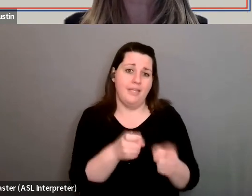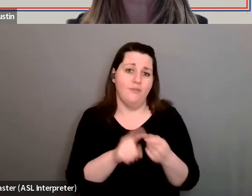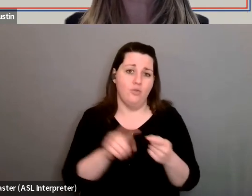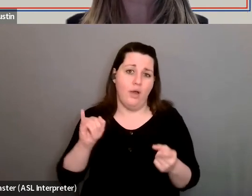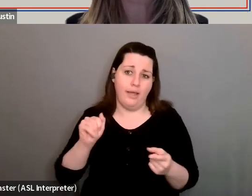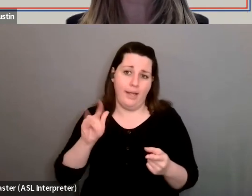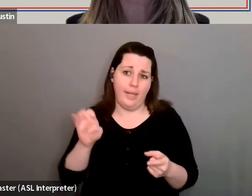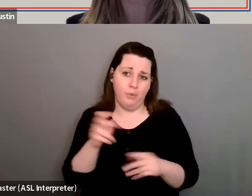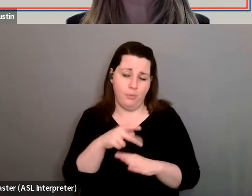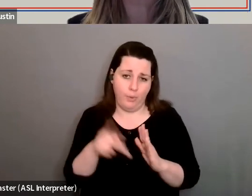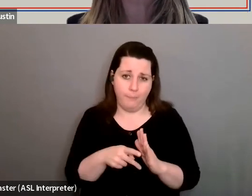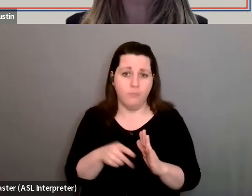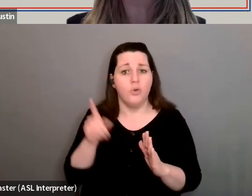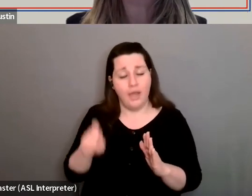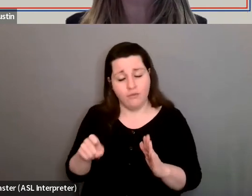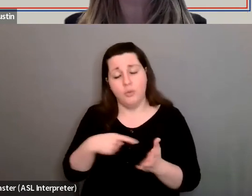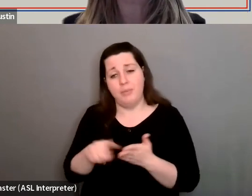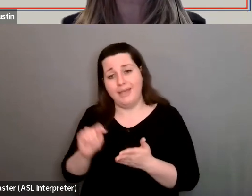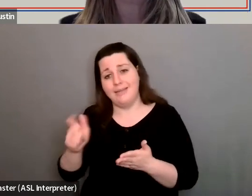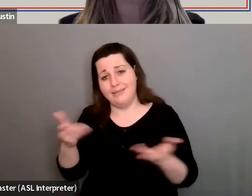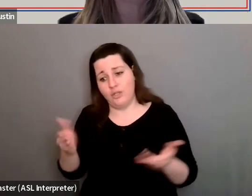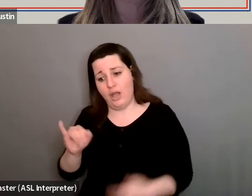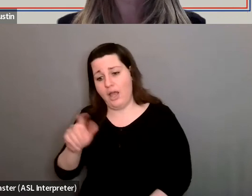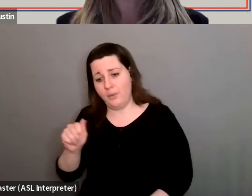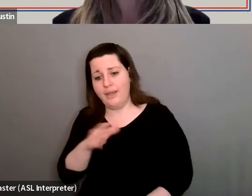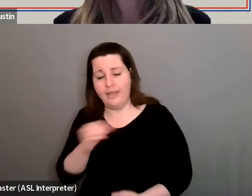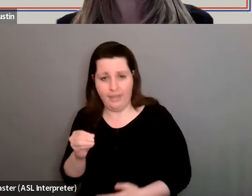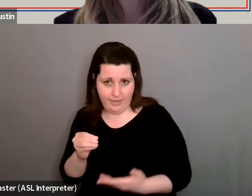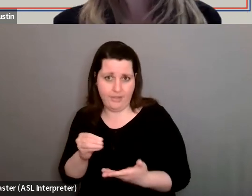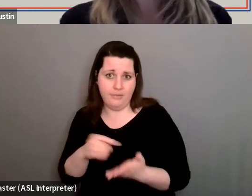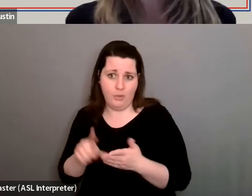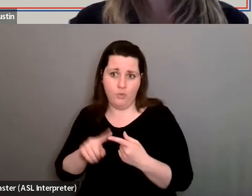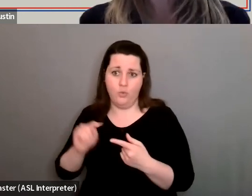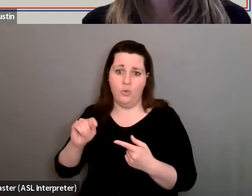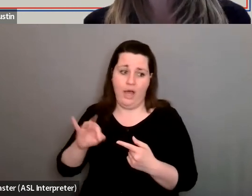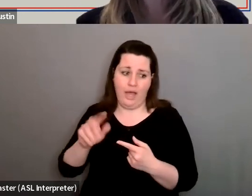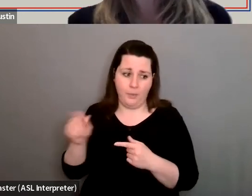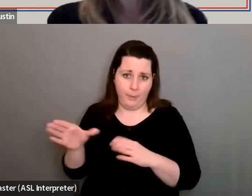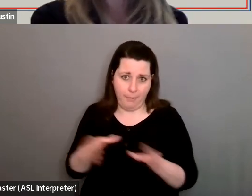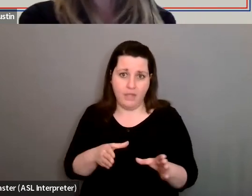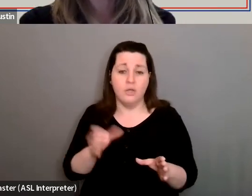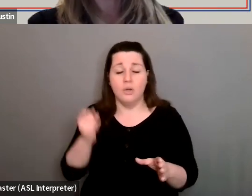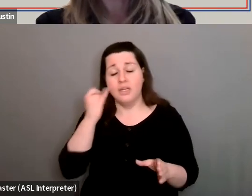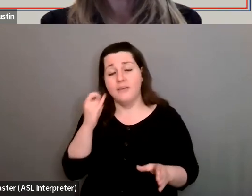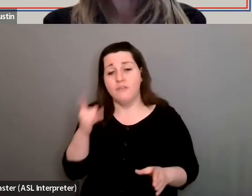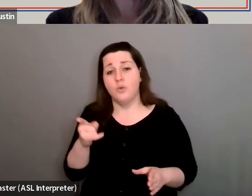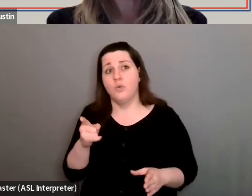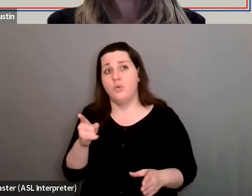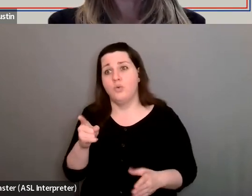be an Iowa taxpayer and you have to be making the contribution to Iowa's plan. So if you were making a contribution to an